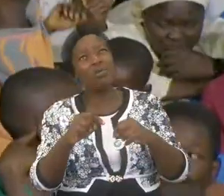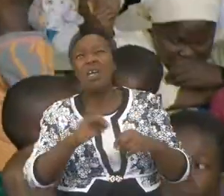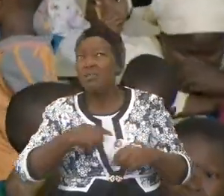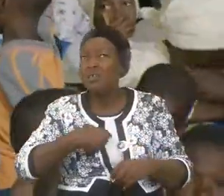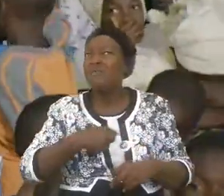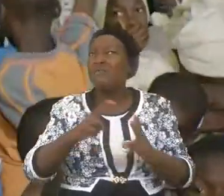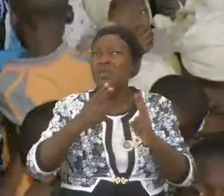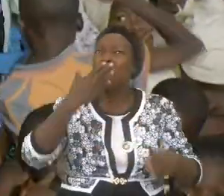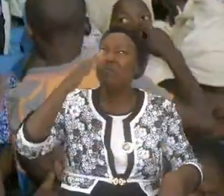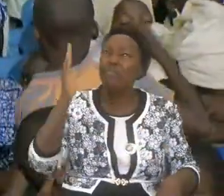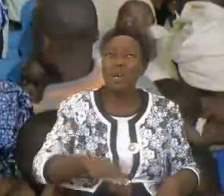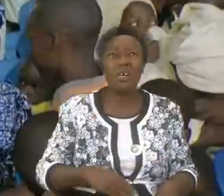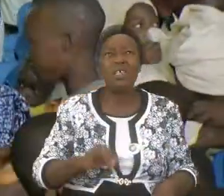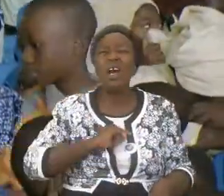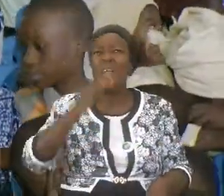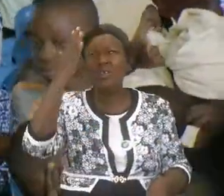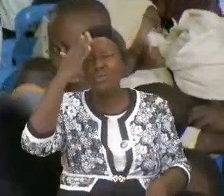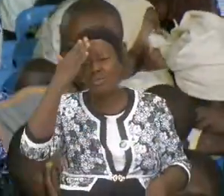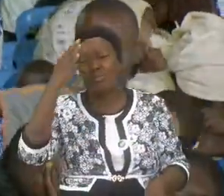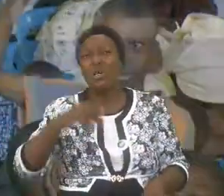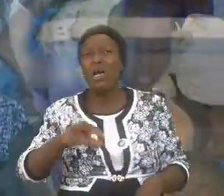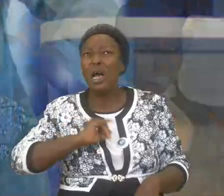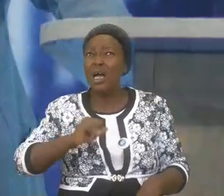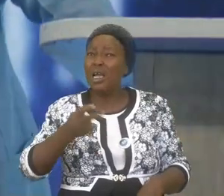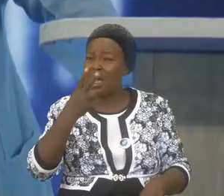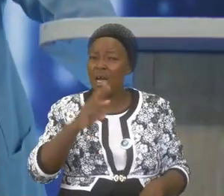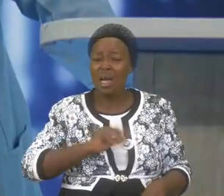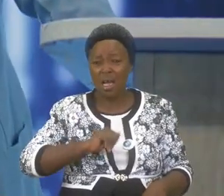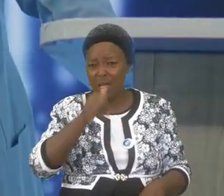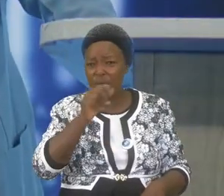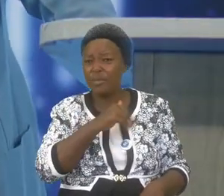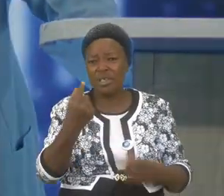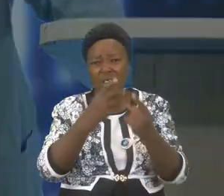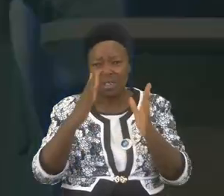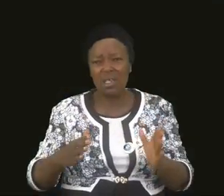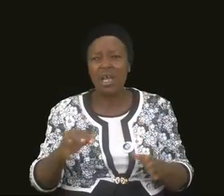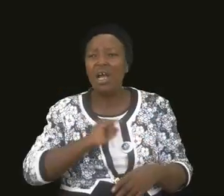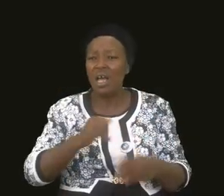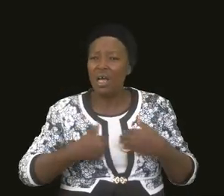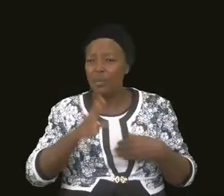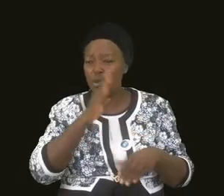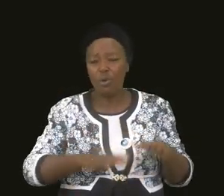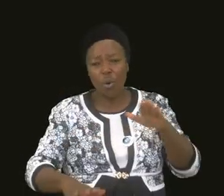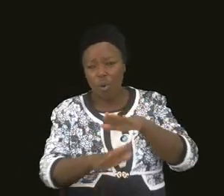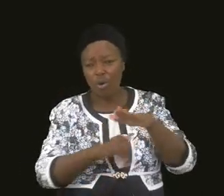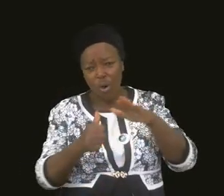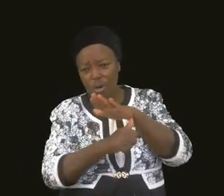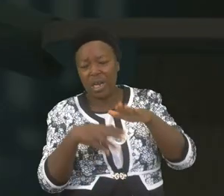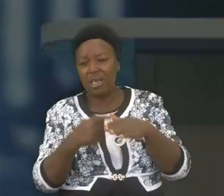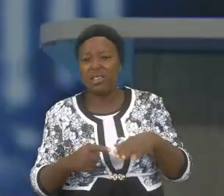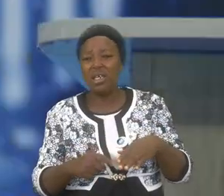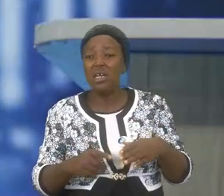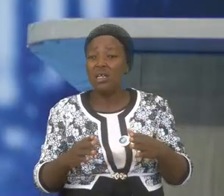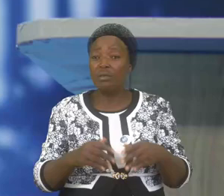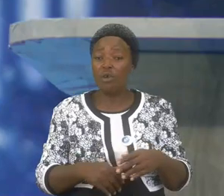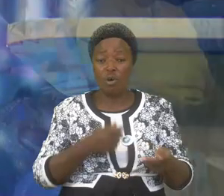of darkness, kingdom of disease, kingdom of depravity, kingdom of defilement, and